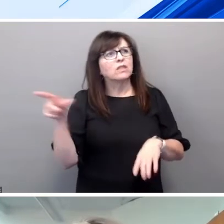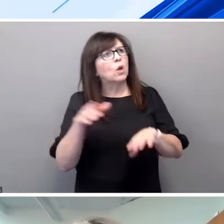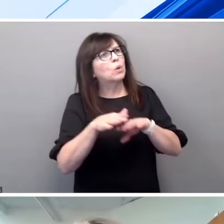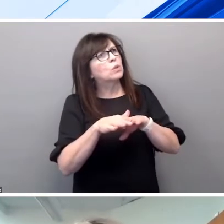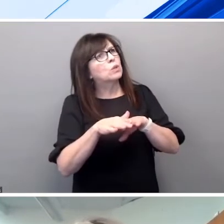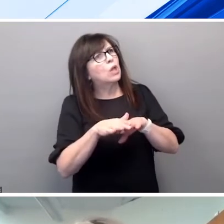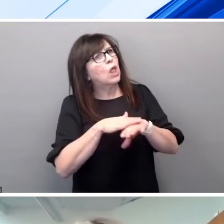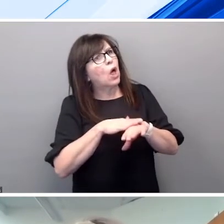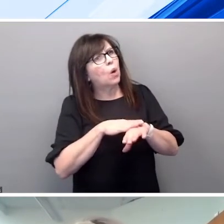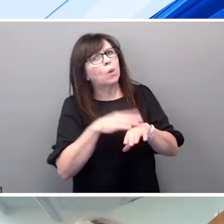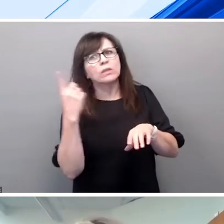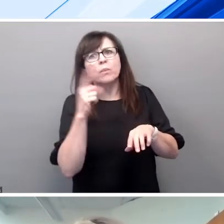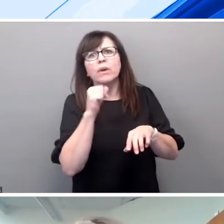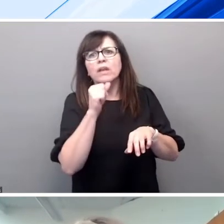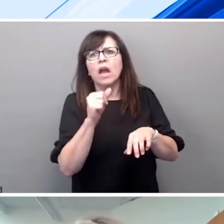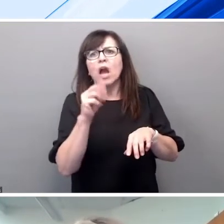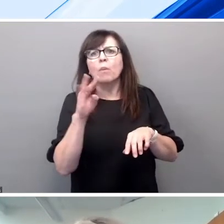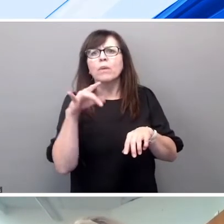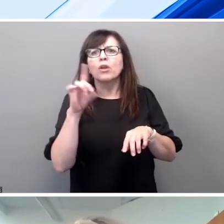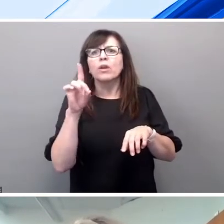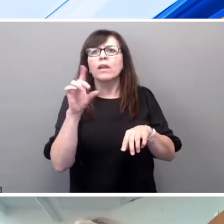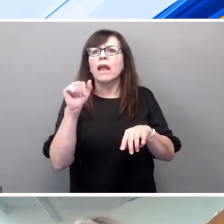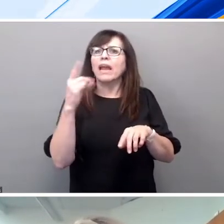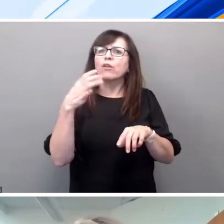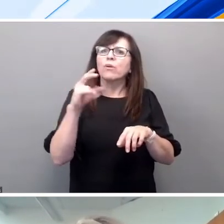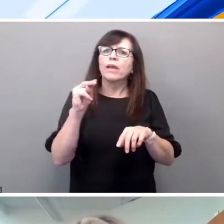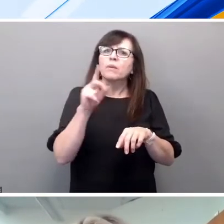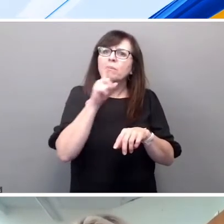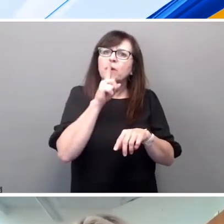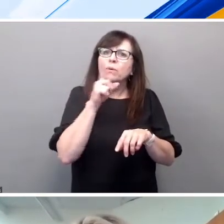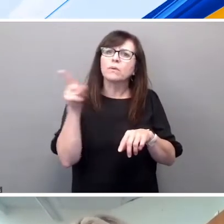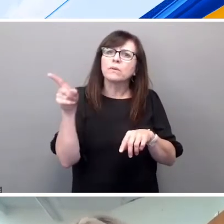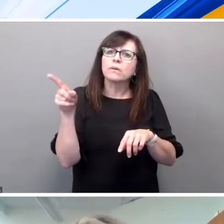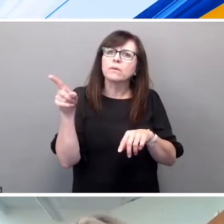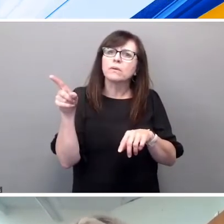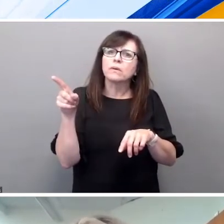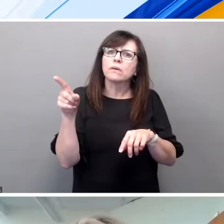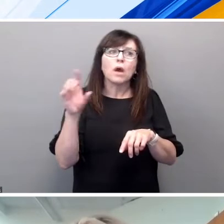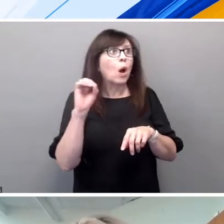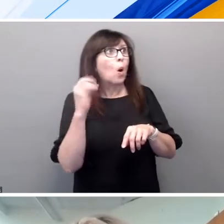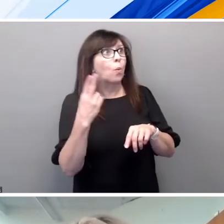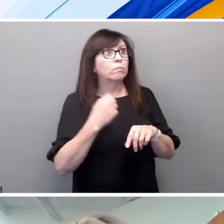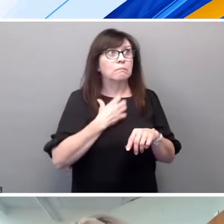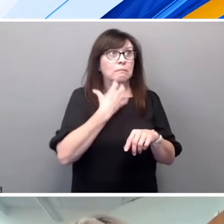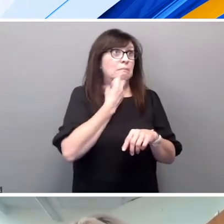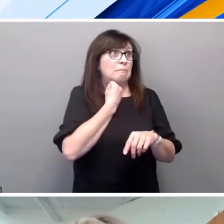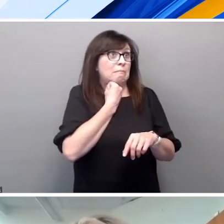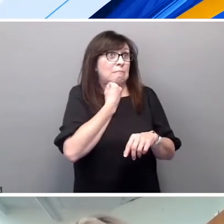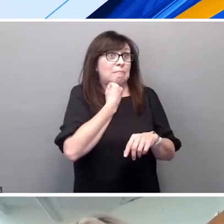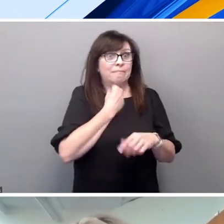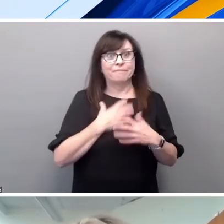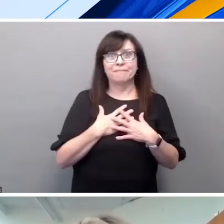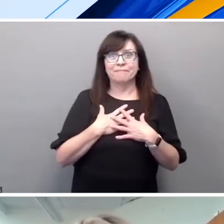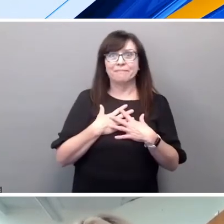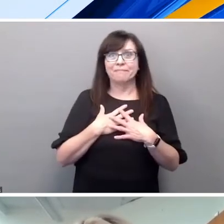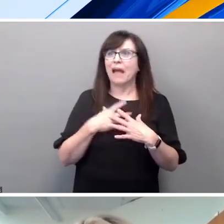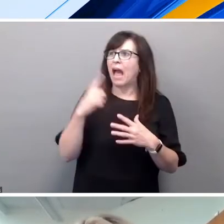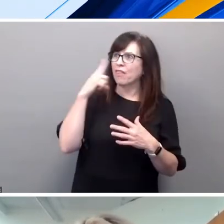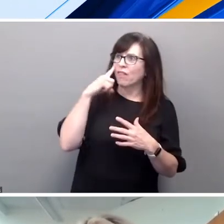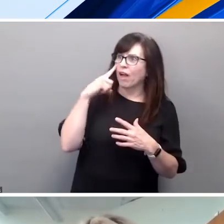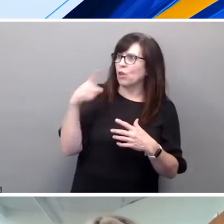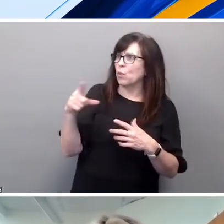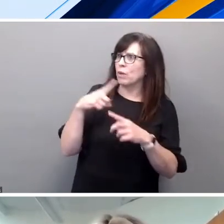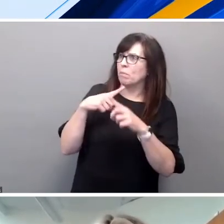somebody's Adrian, unmuted. you might want to mute Adrian. Oh, sorry. I It's thought okay. you guys had muted